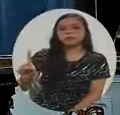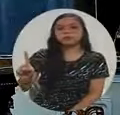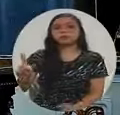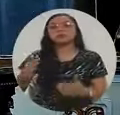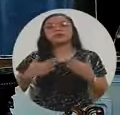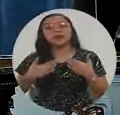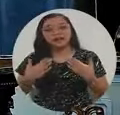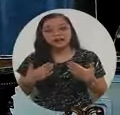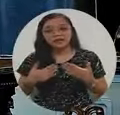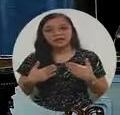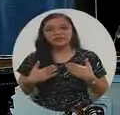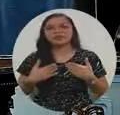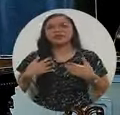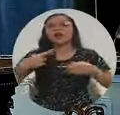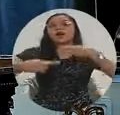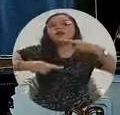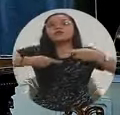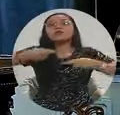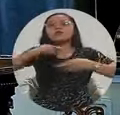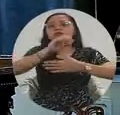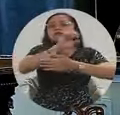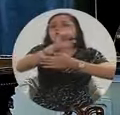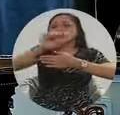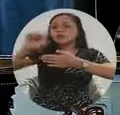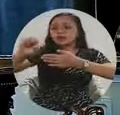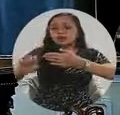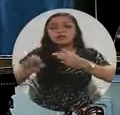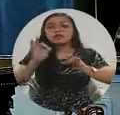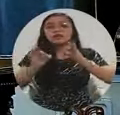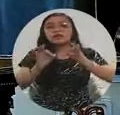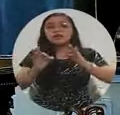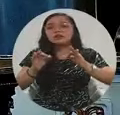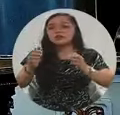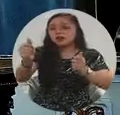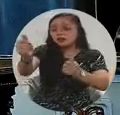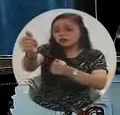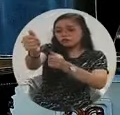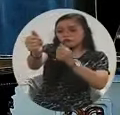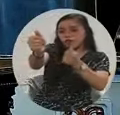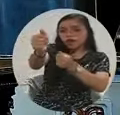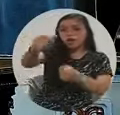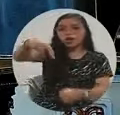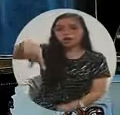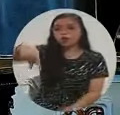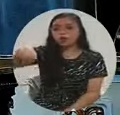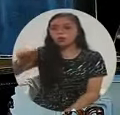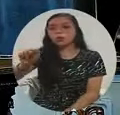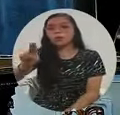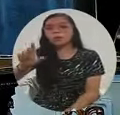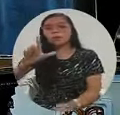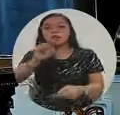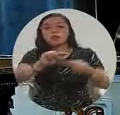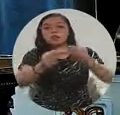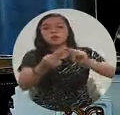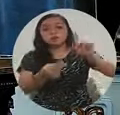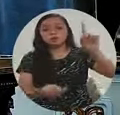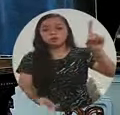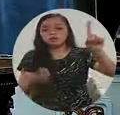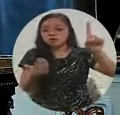will be a happy, rejoicing end. Amen. If you will follow the principles that Apostle Paul has given. Number